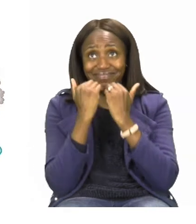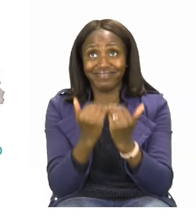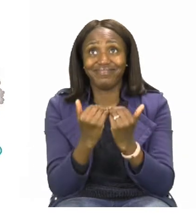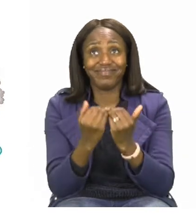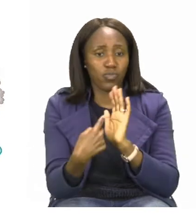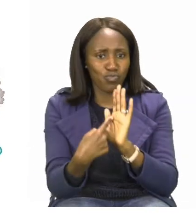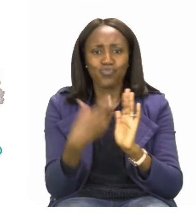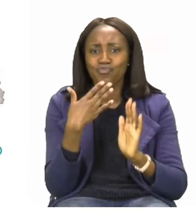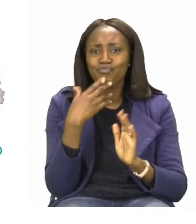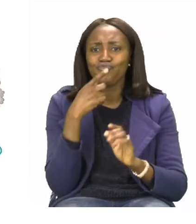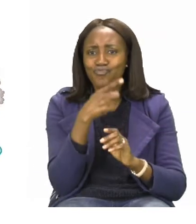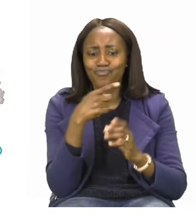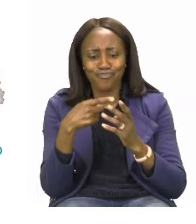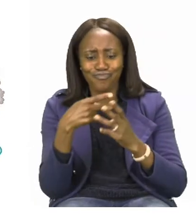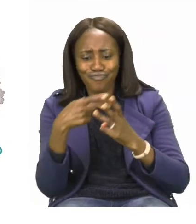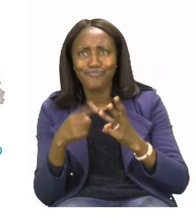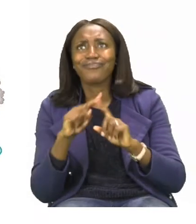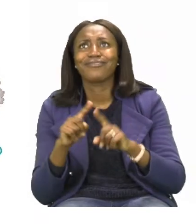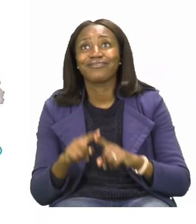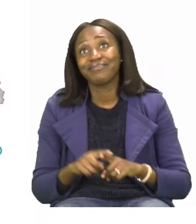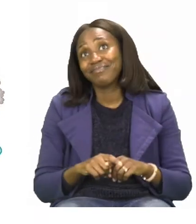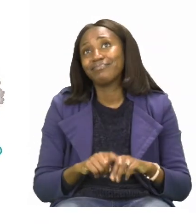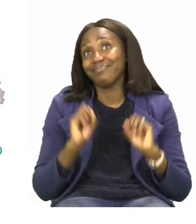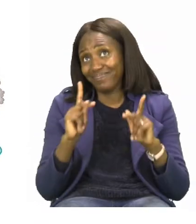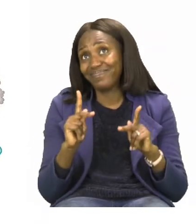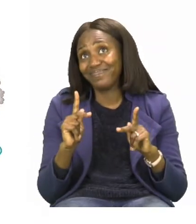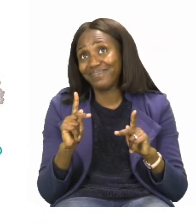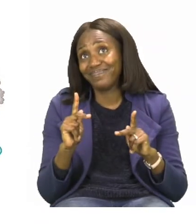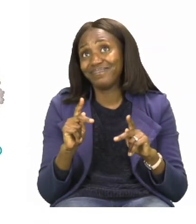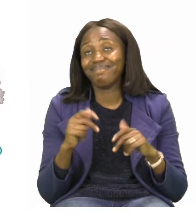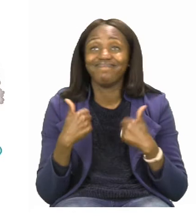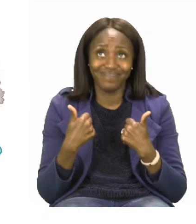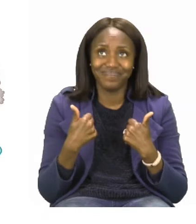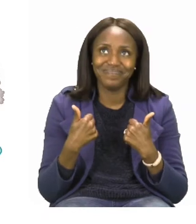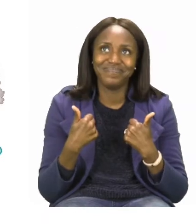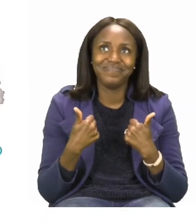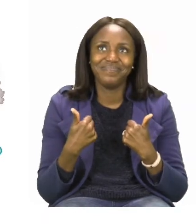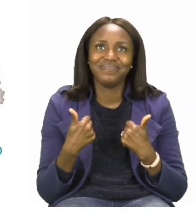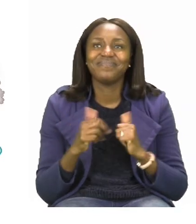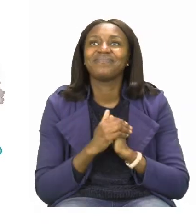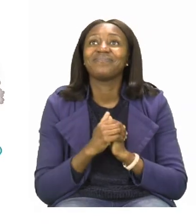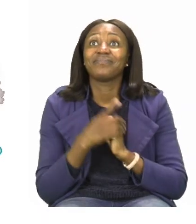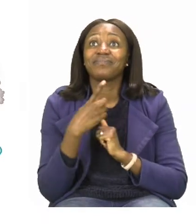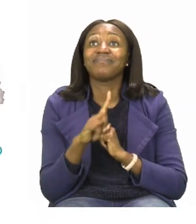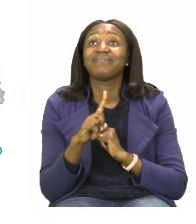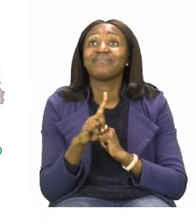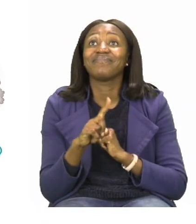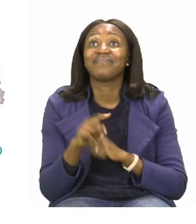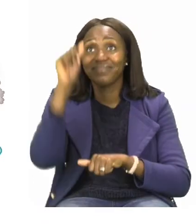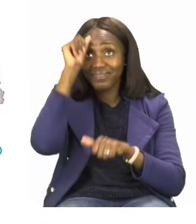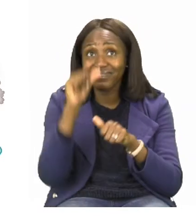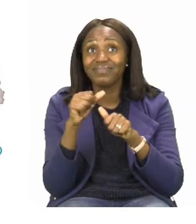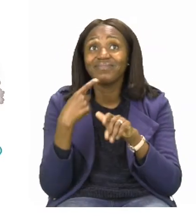a high voice. Any voice you think for each character. Just make sure Ben's voice is the same for every